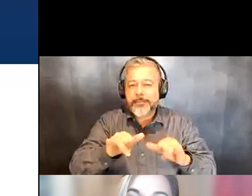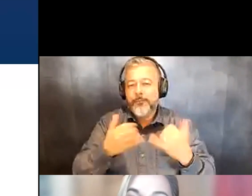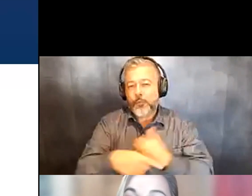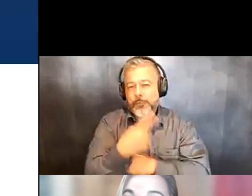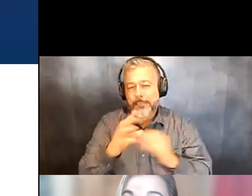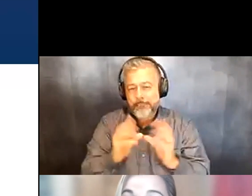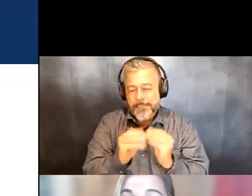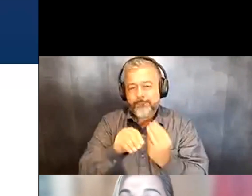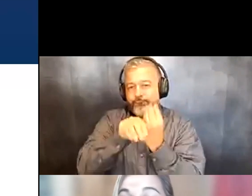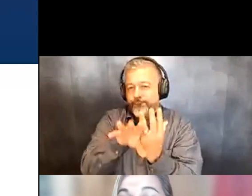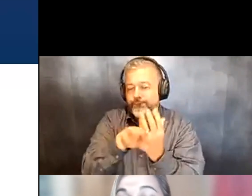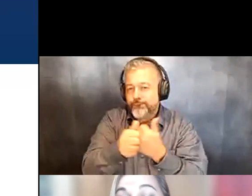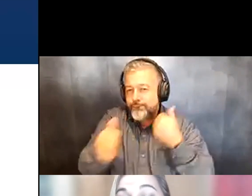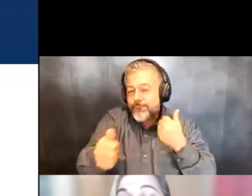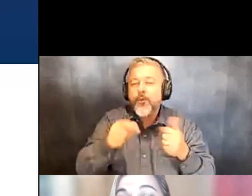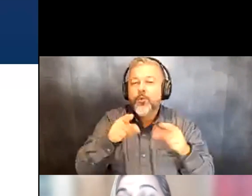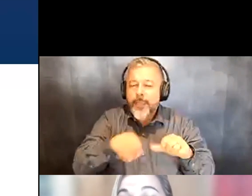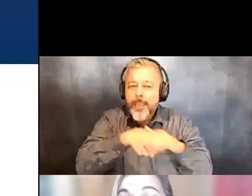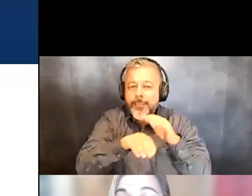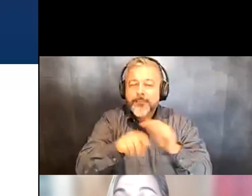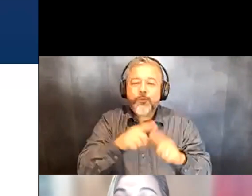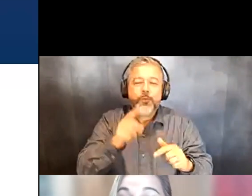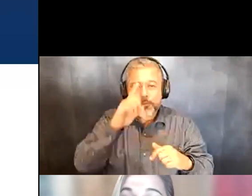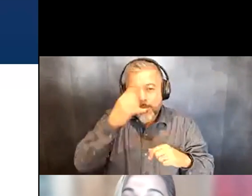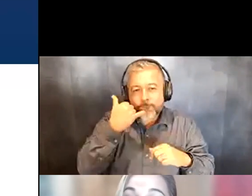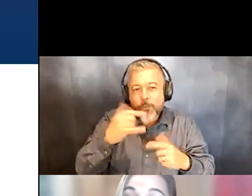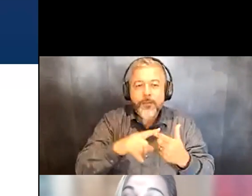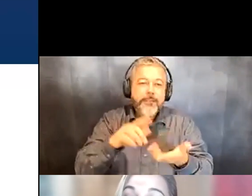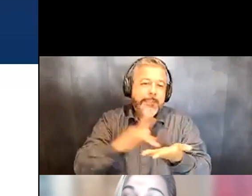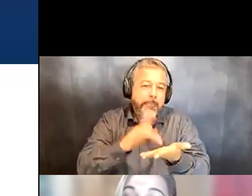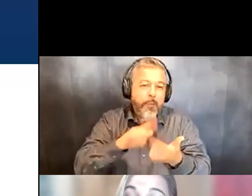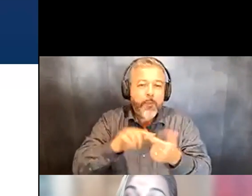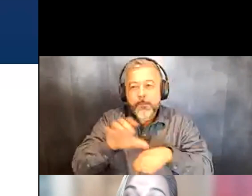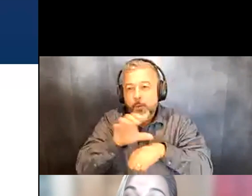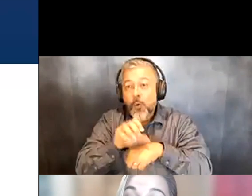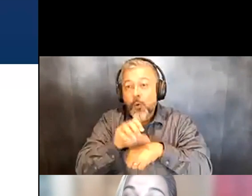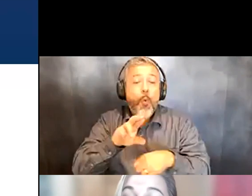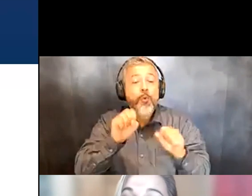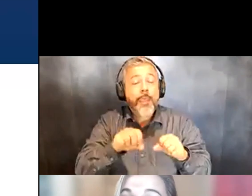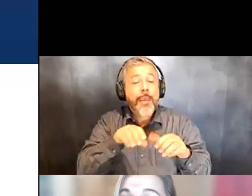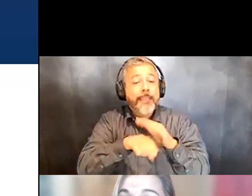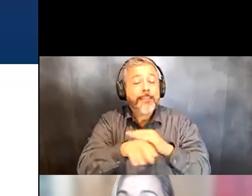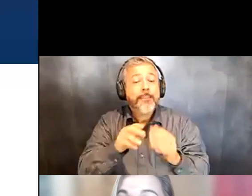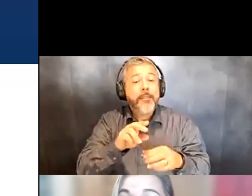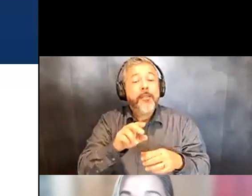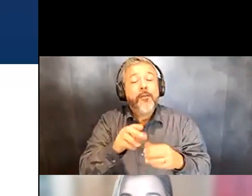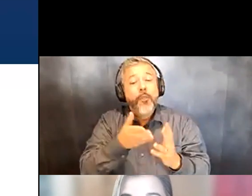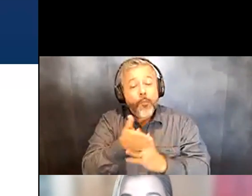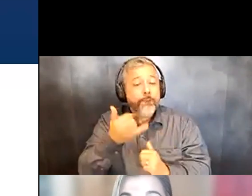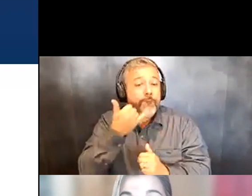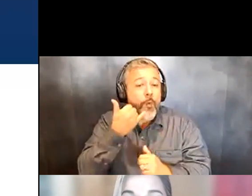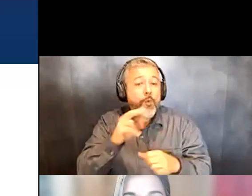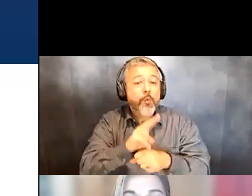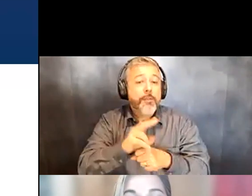is available by smartphone, tablet, computer, or you can dial in on your telephone using the telephone number and meeting ID on